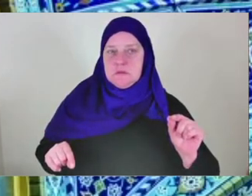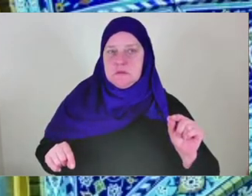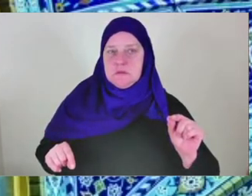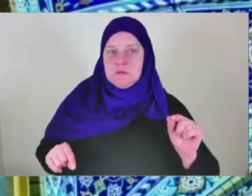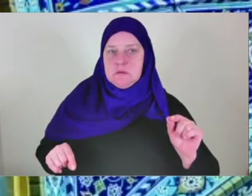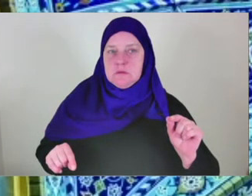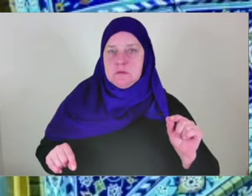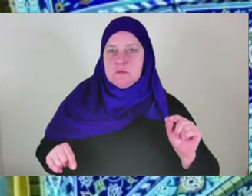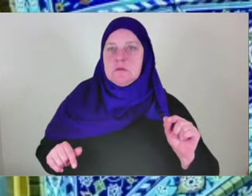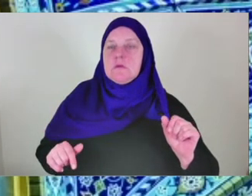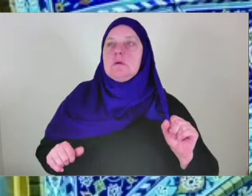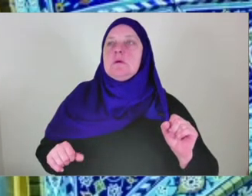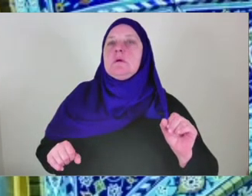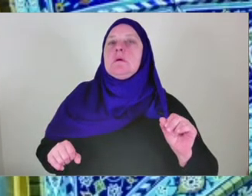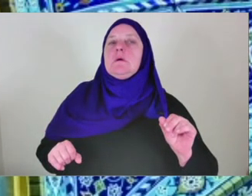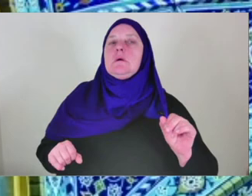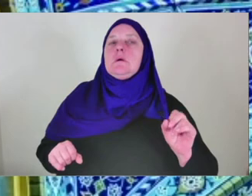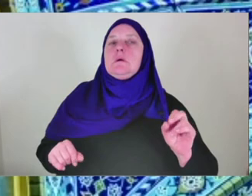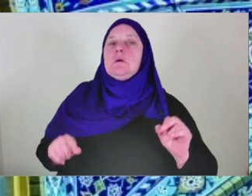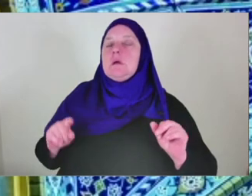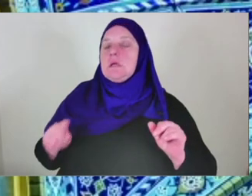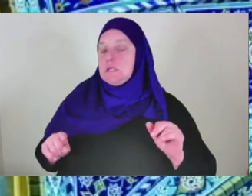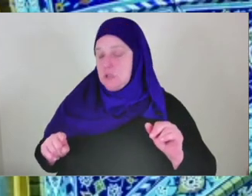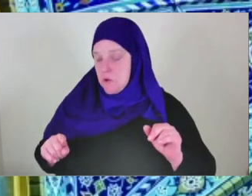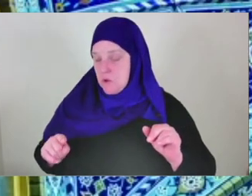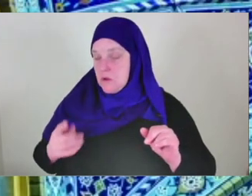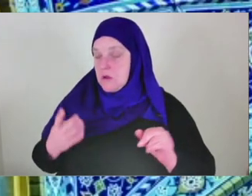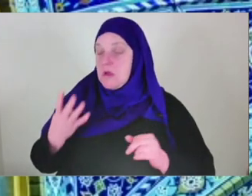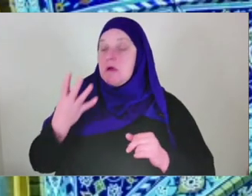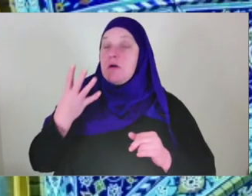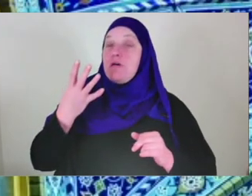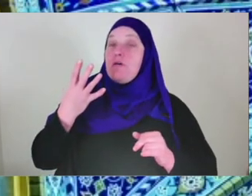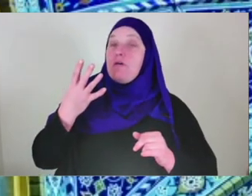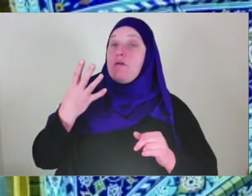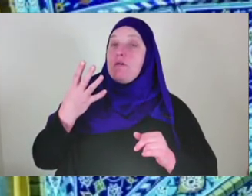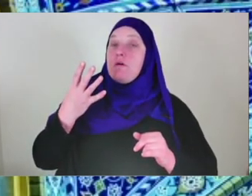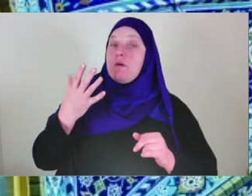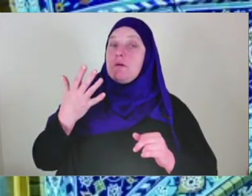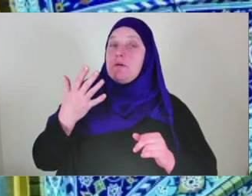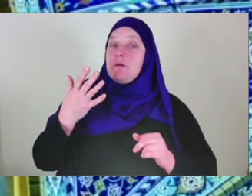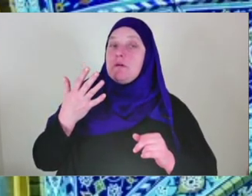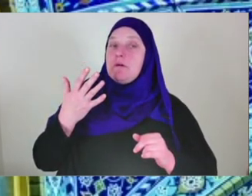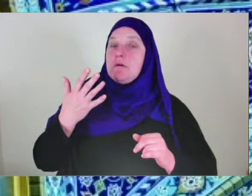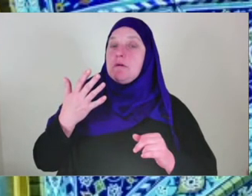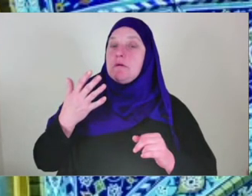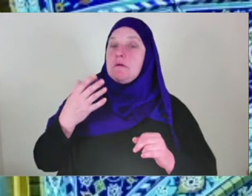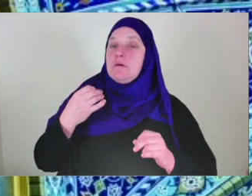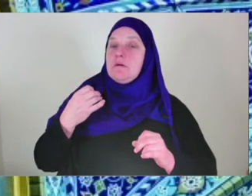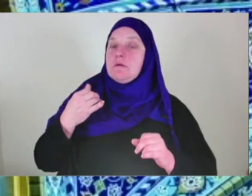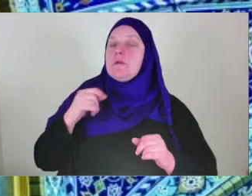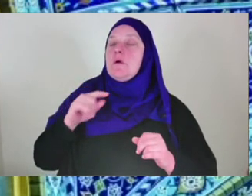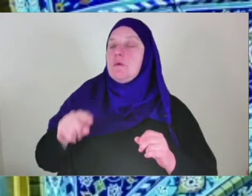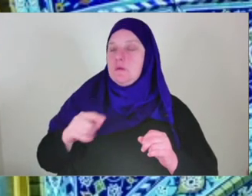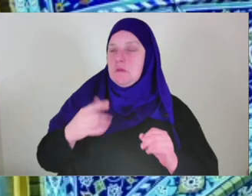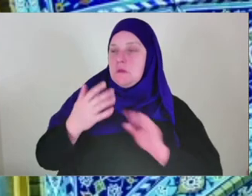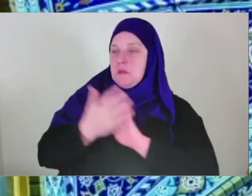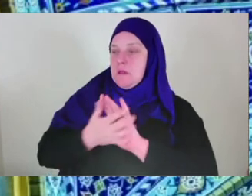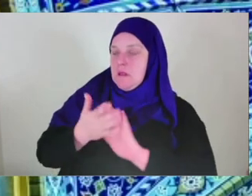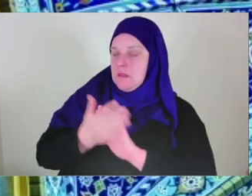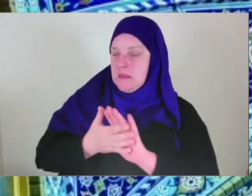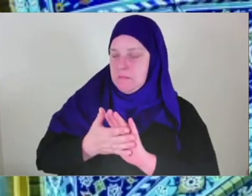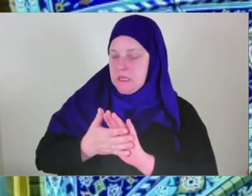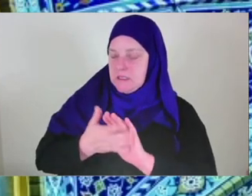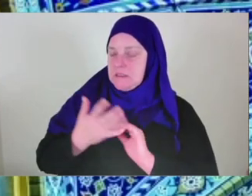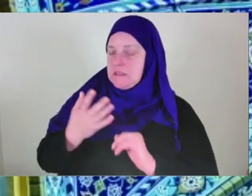Khums of $10,000 because you've got a mortgage. Even though the mortgage is not all $500,000 is due now, it's due for the coming